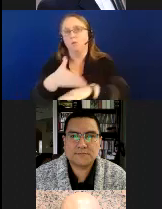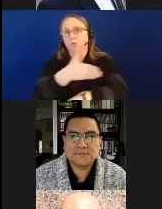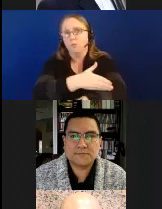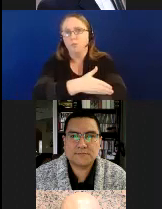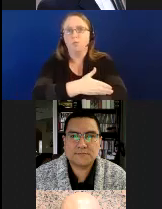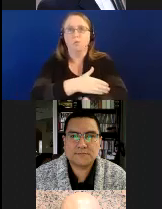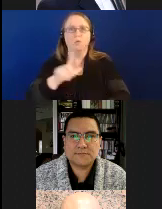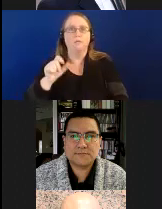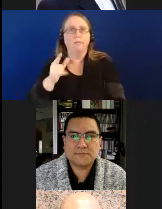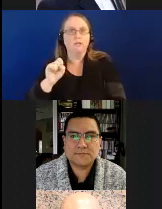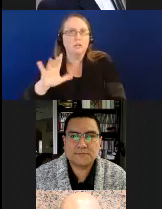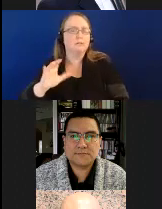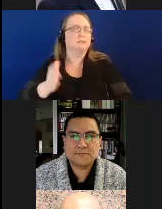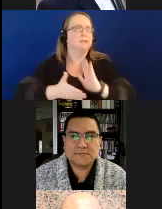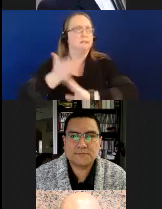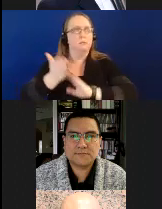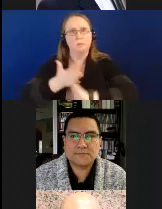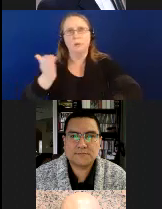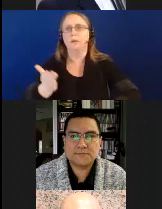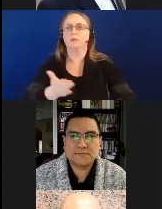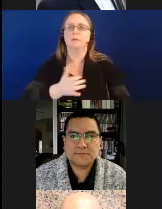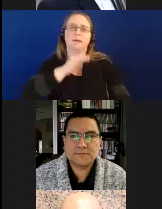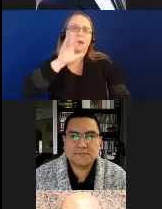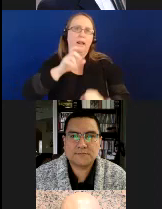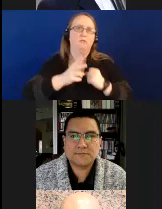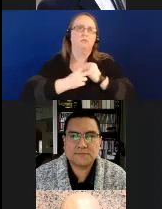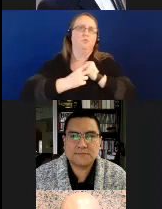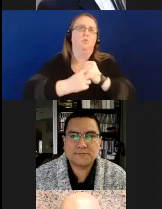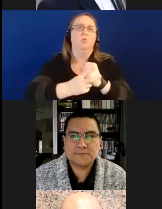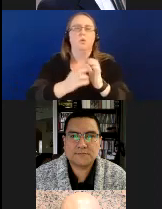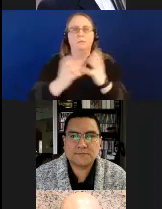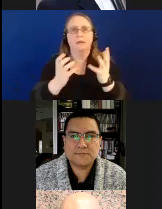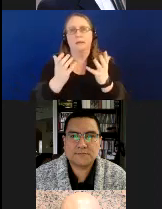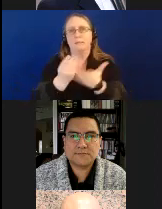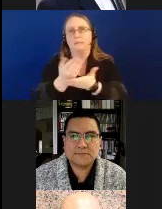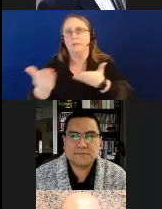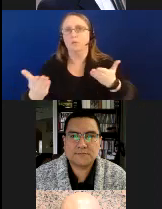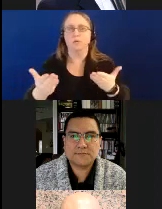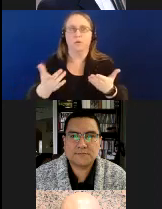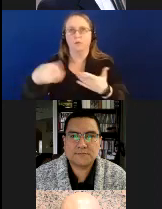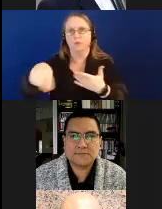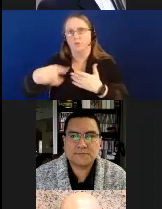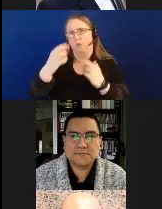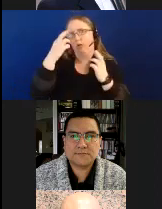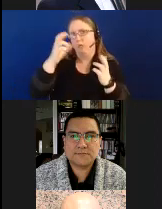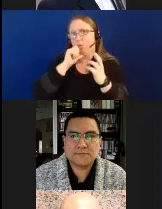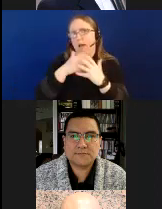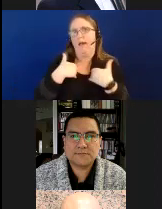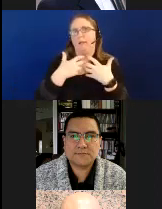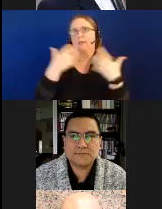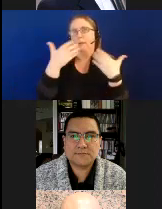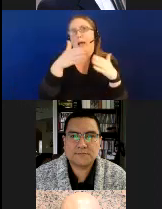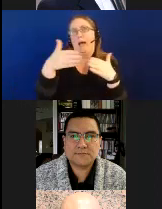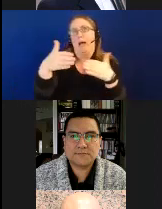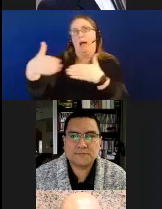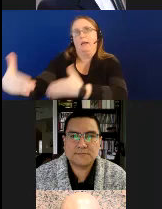and our operations of not needing to store as many materials. You all hopefully won't have as many just boxes and boxes